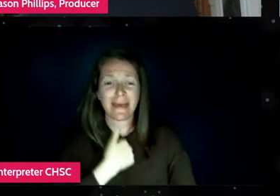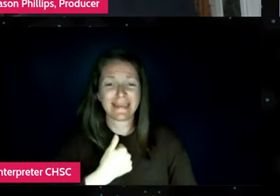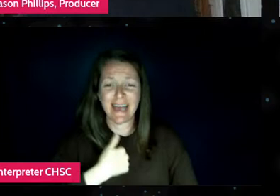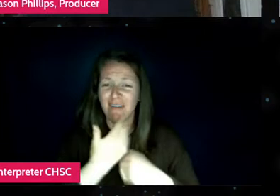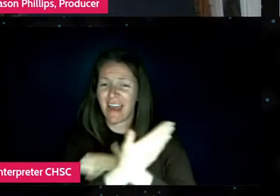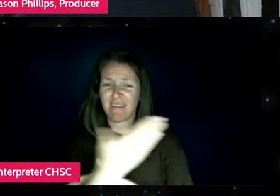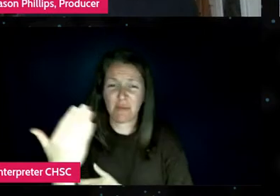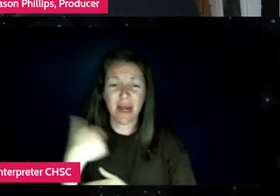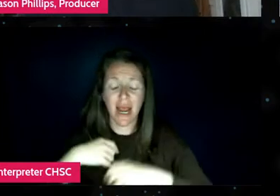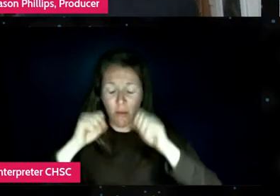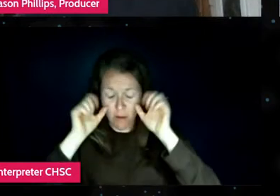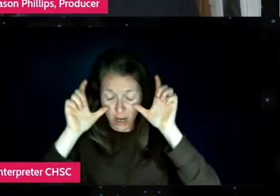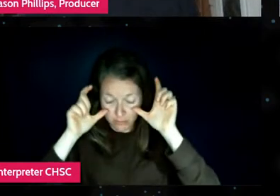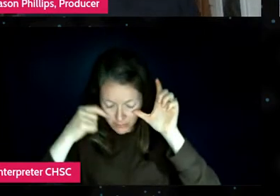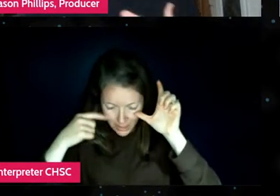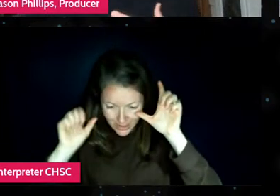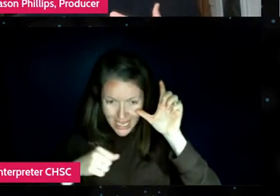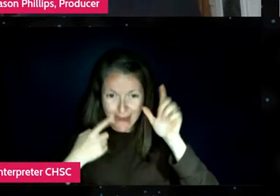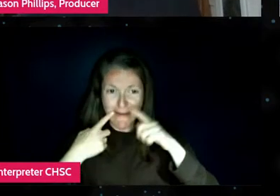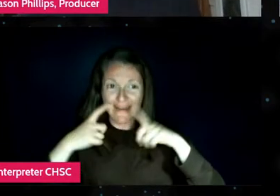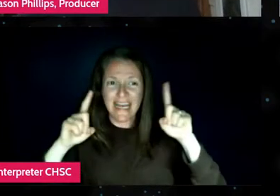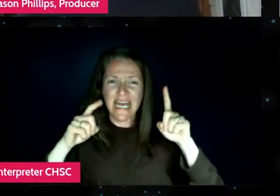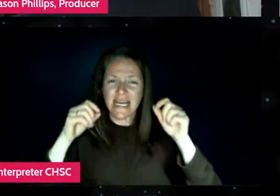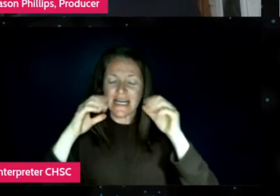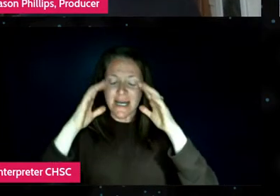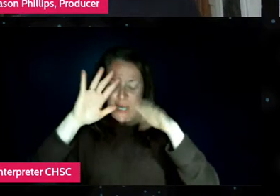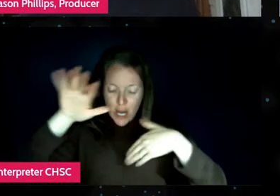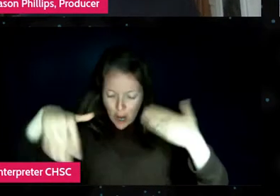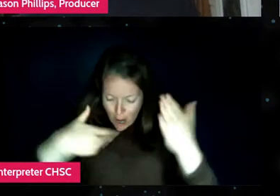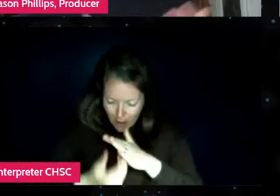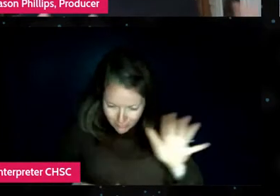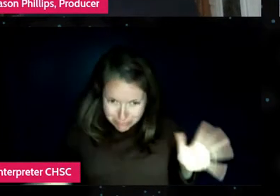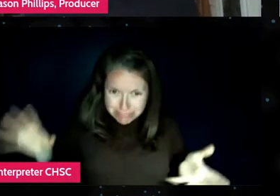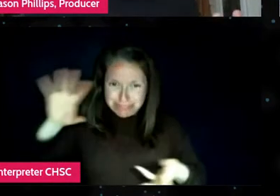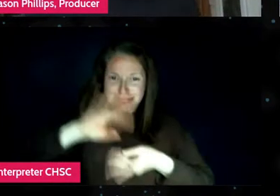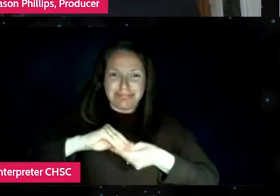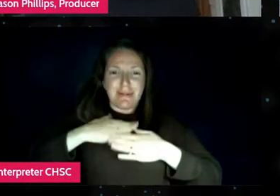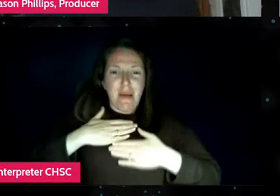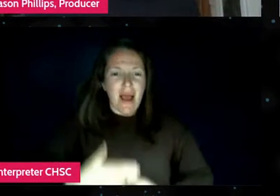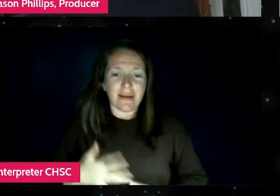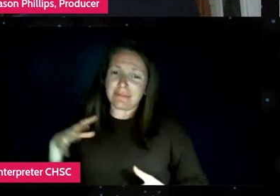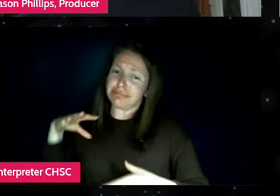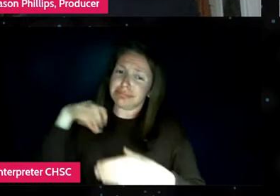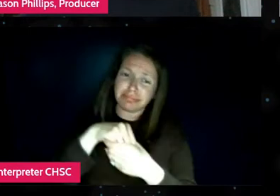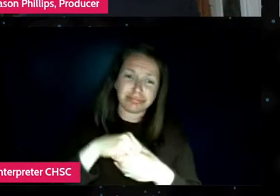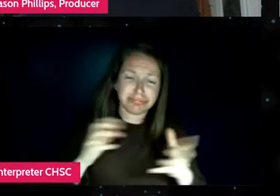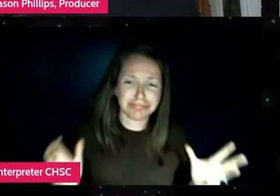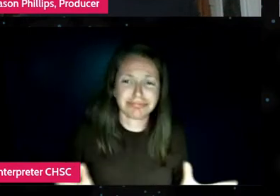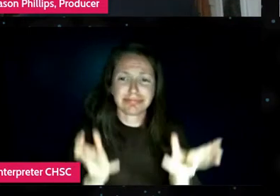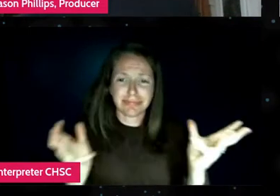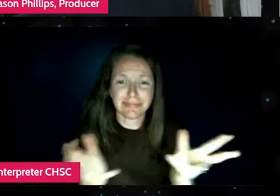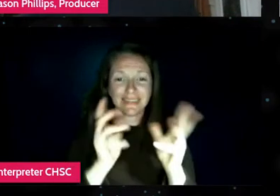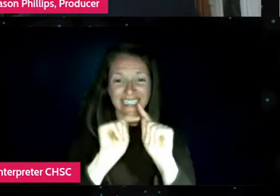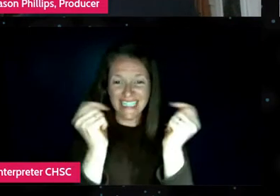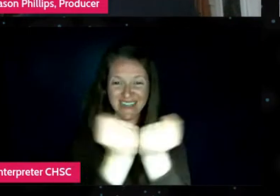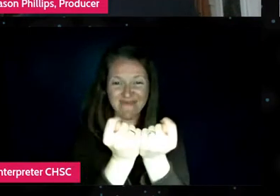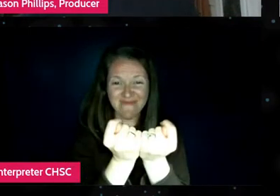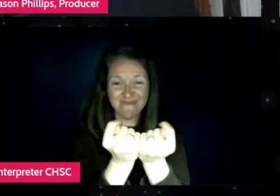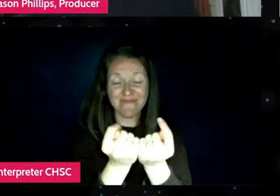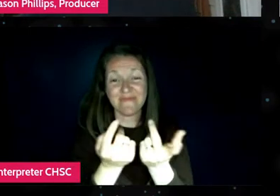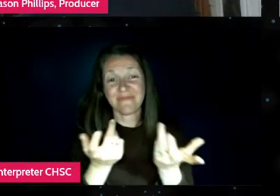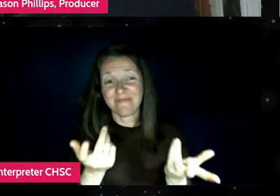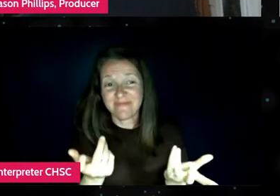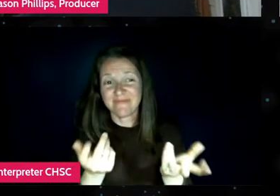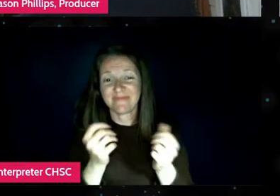up. I put in every ounce of my body into this project and into like lifting it off the ground with the team. And